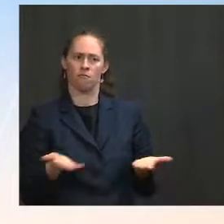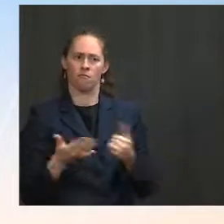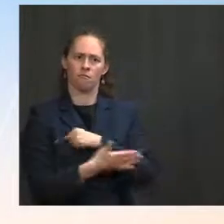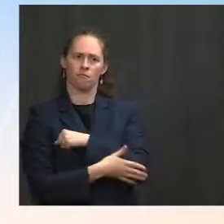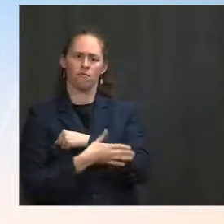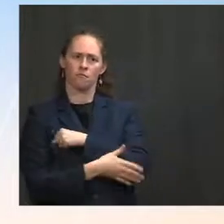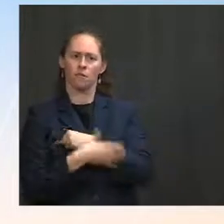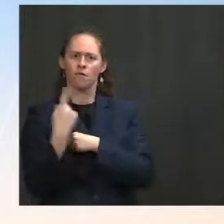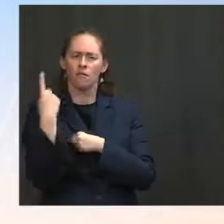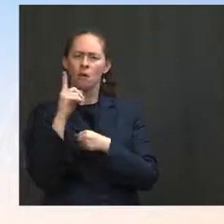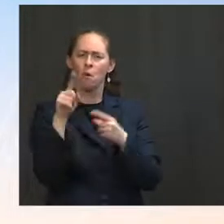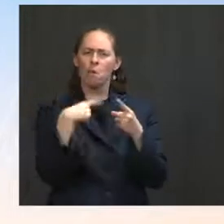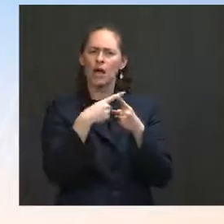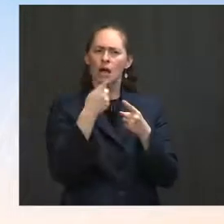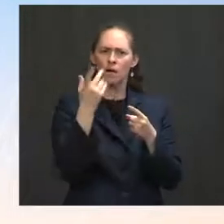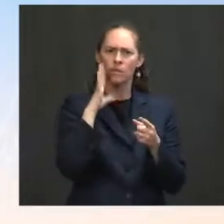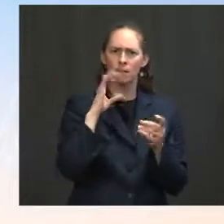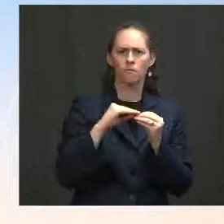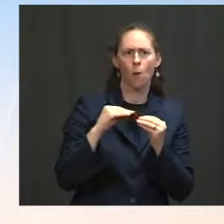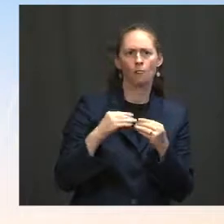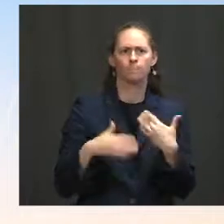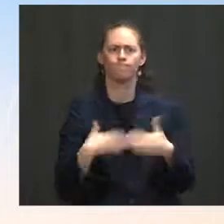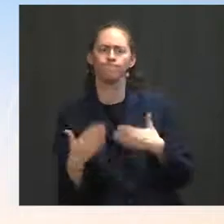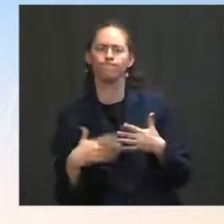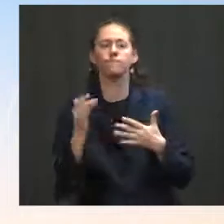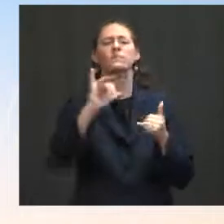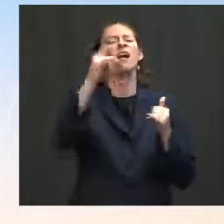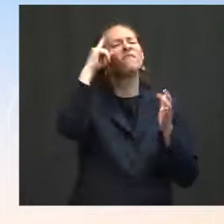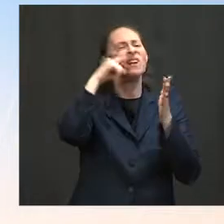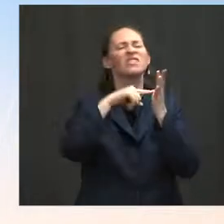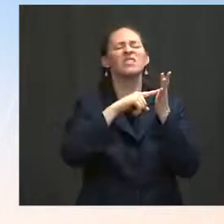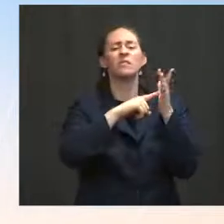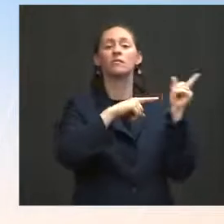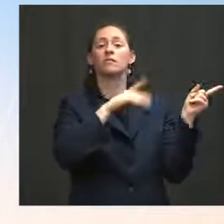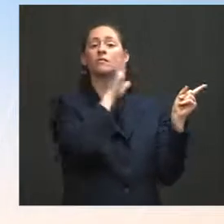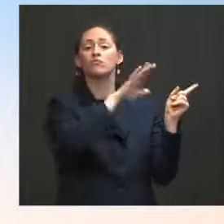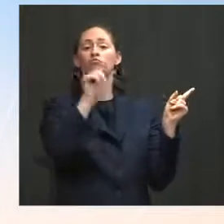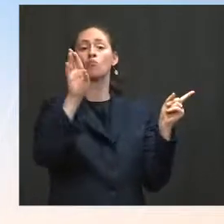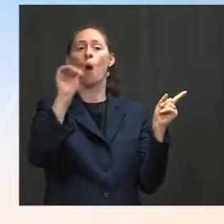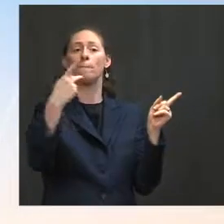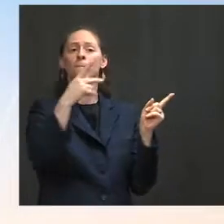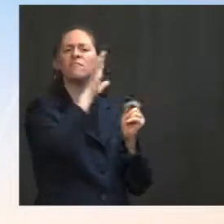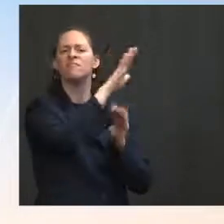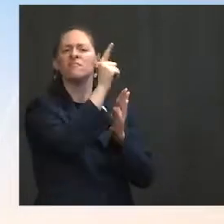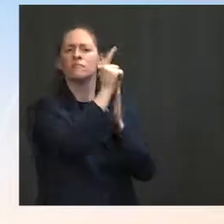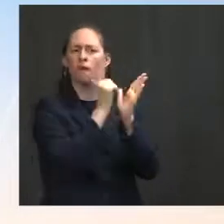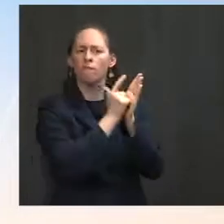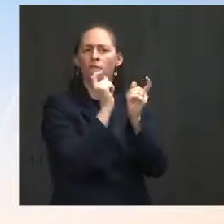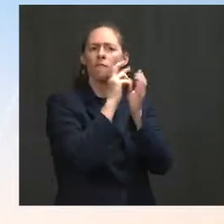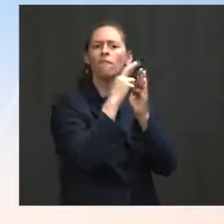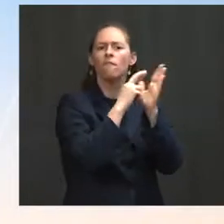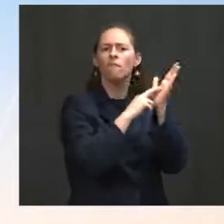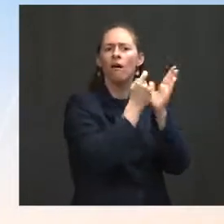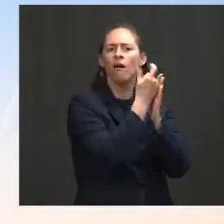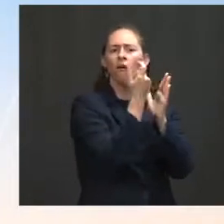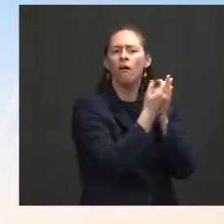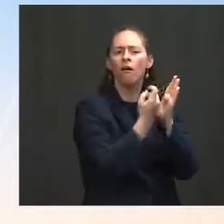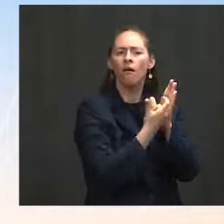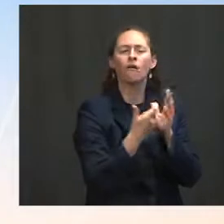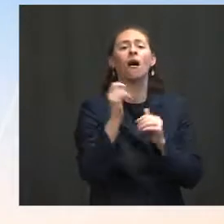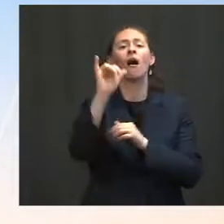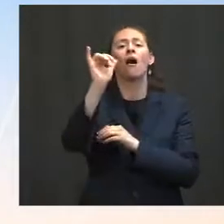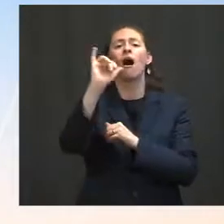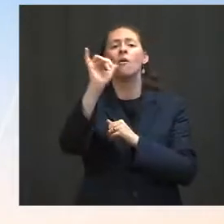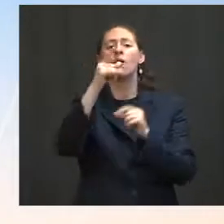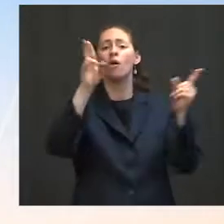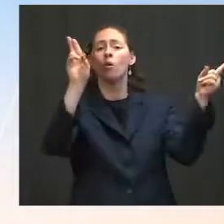like lifting the Trump tariffs or the UK talks? Sure. This is, of course, under the purview